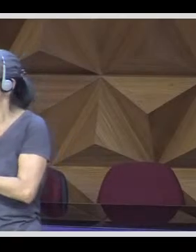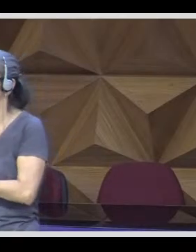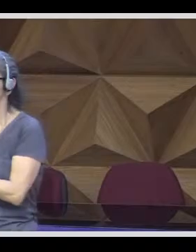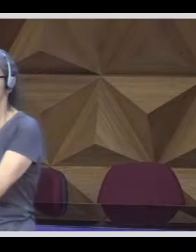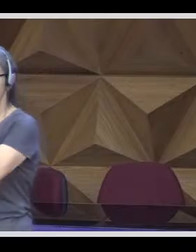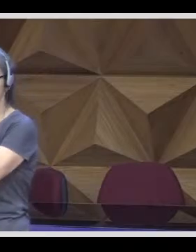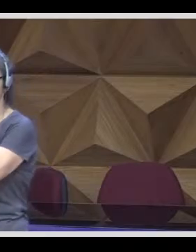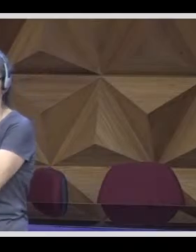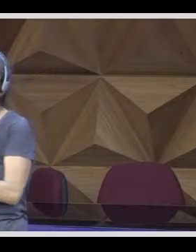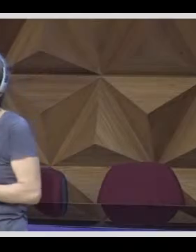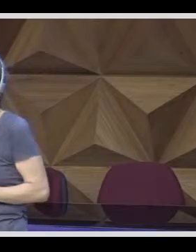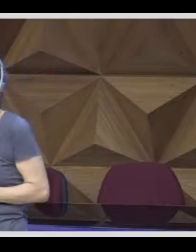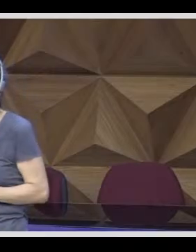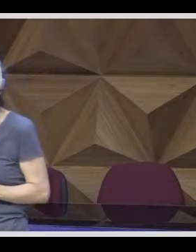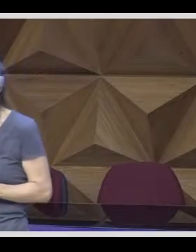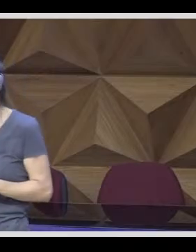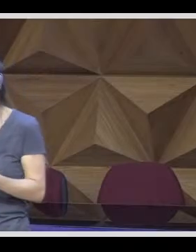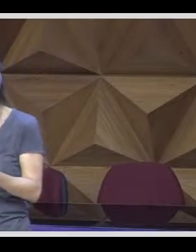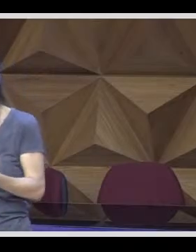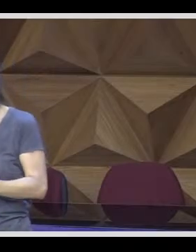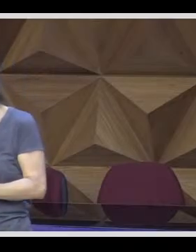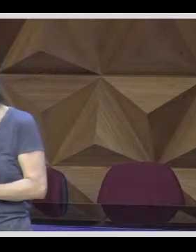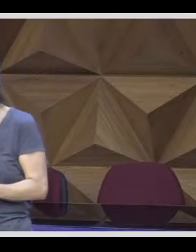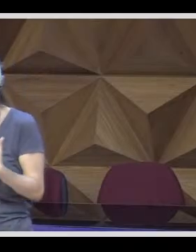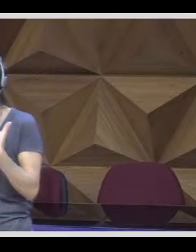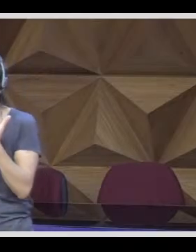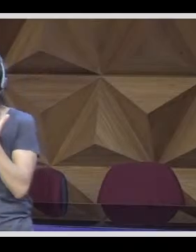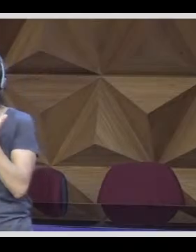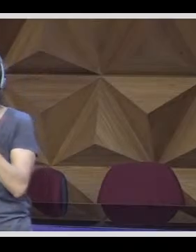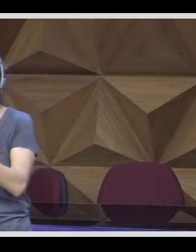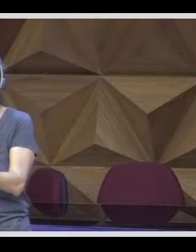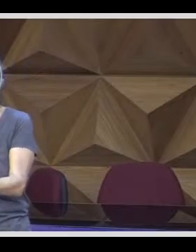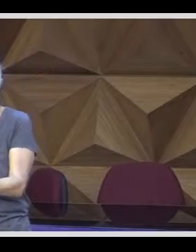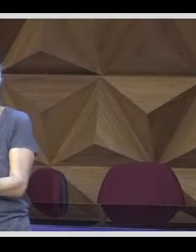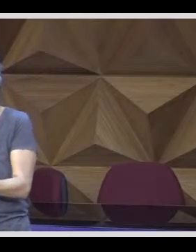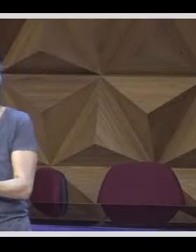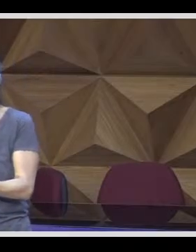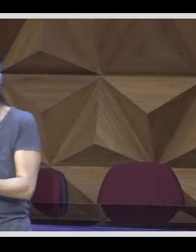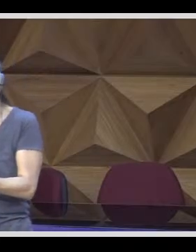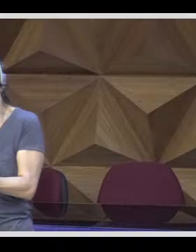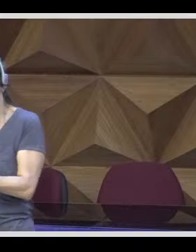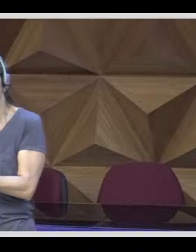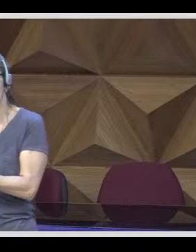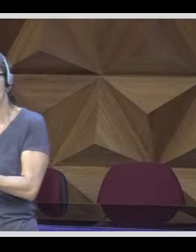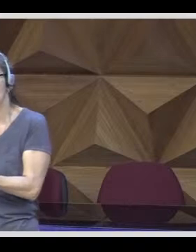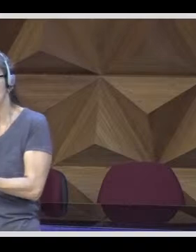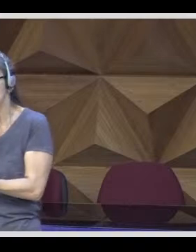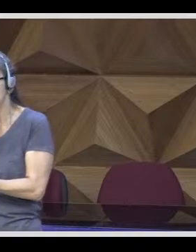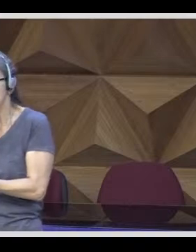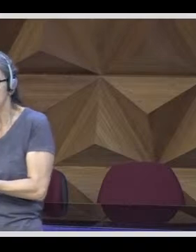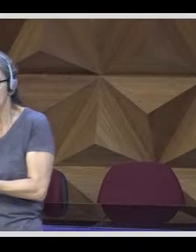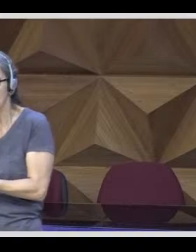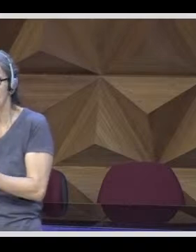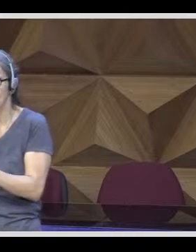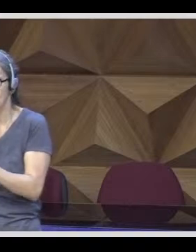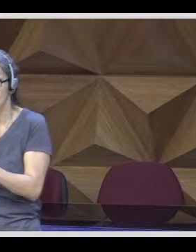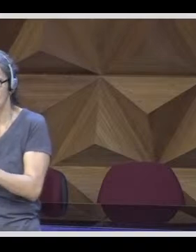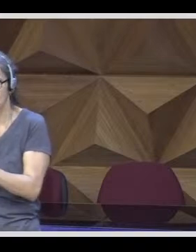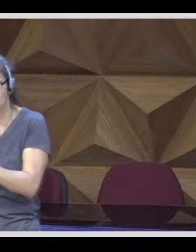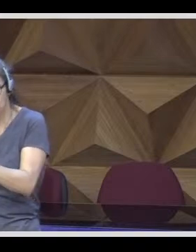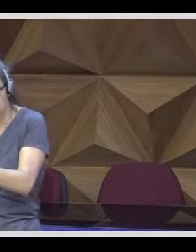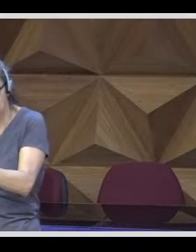had people that they were not necessarily driven by curiosity. There's nothing there is very